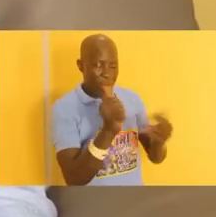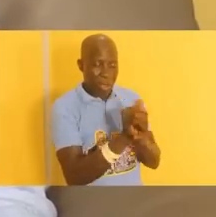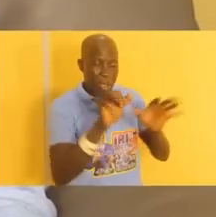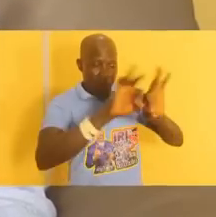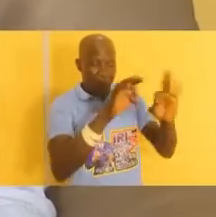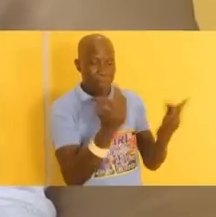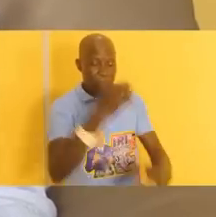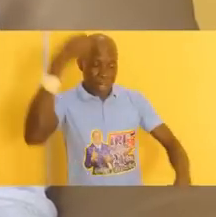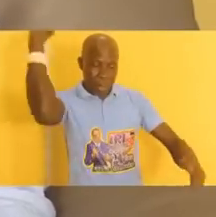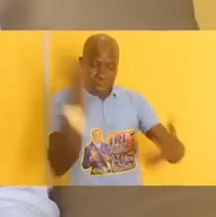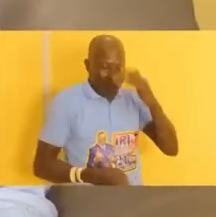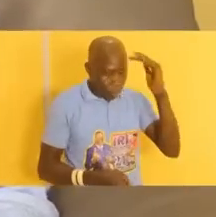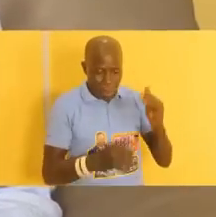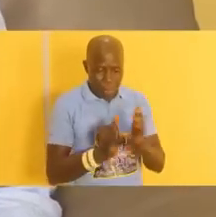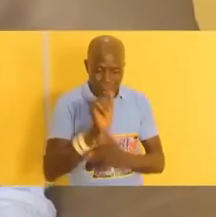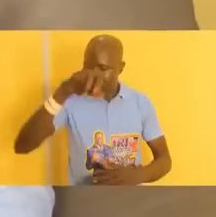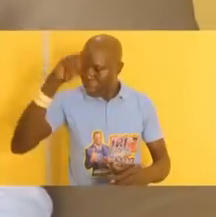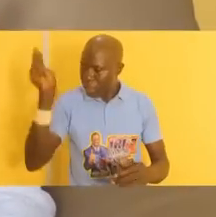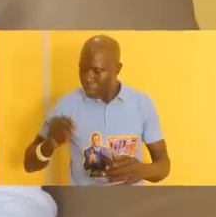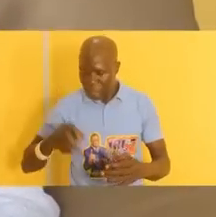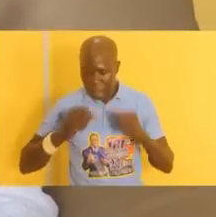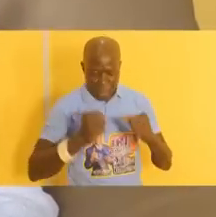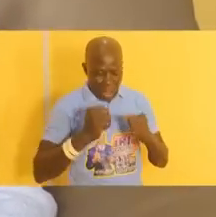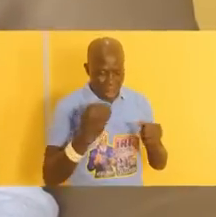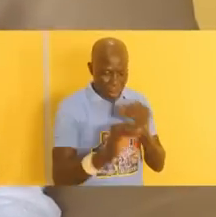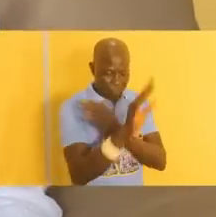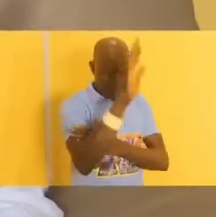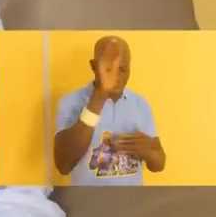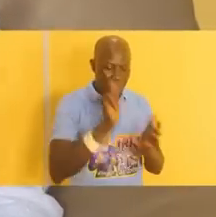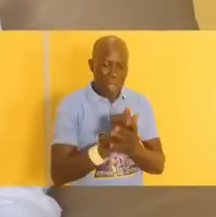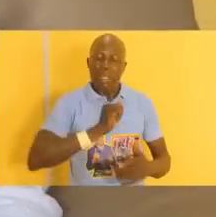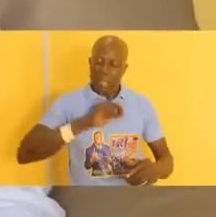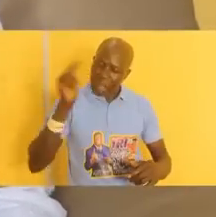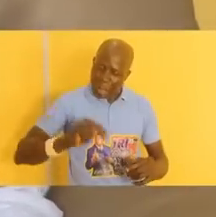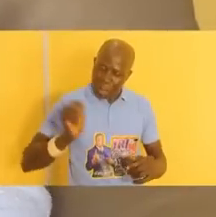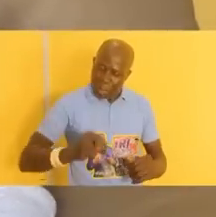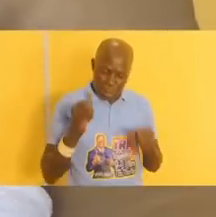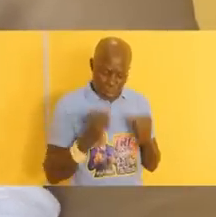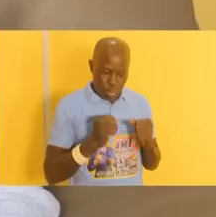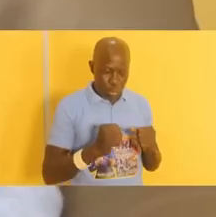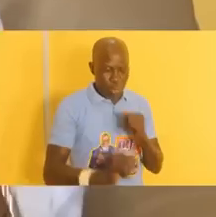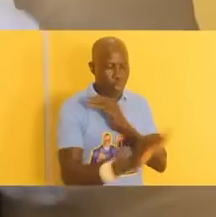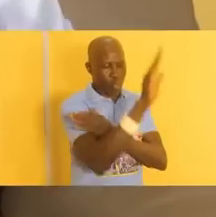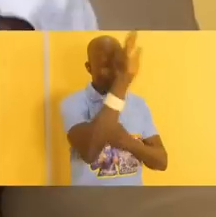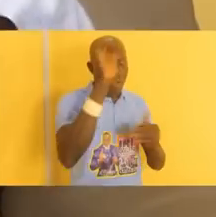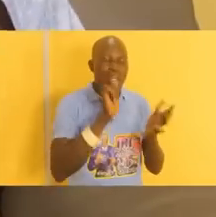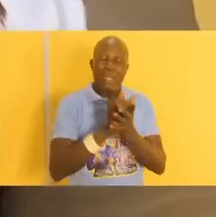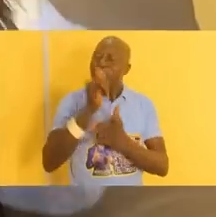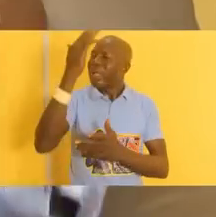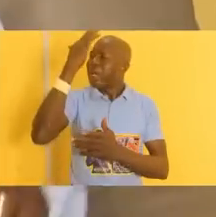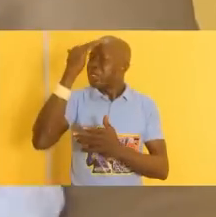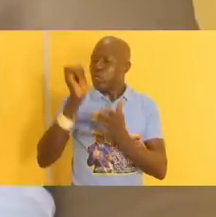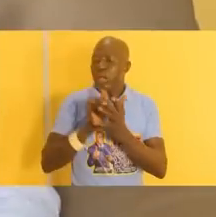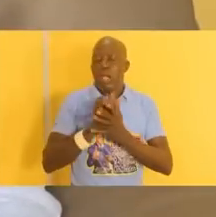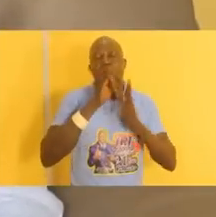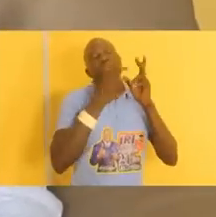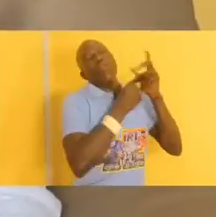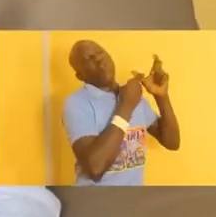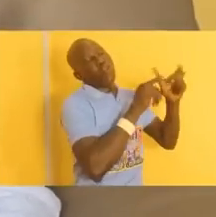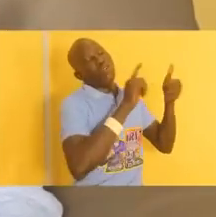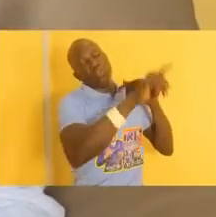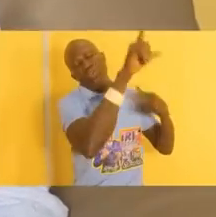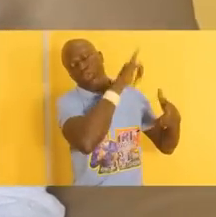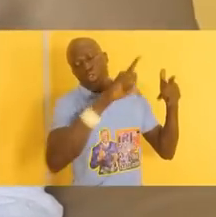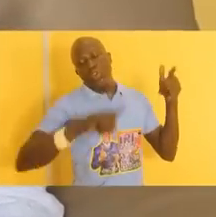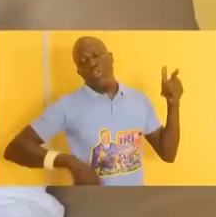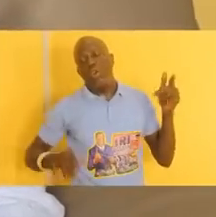is very tough. O nilo agbara Olorun. He need the power of God. O nilo Olorun to le. He need a strong God. Ni mo se sare to Olorun lo. That's why I run unto the